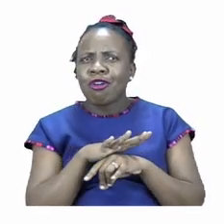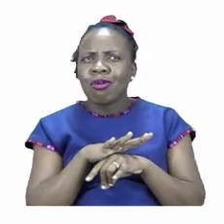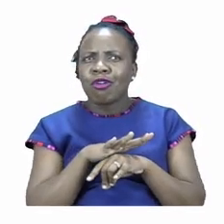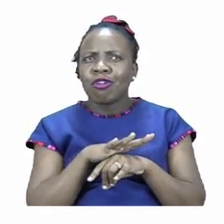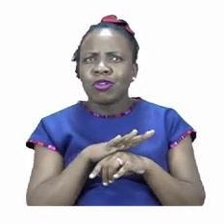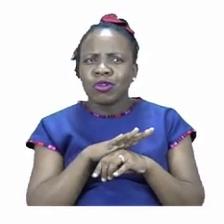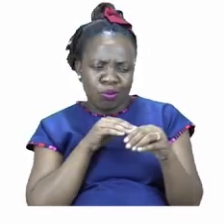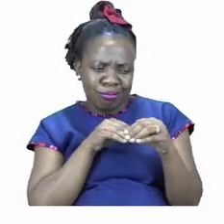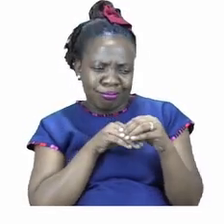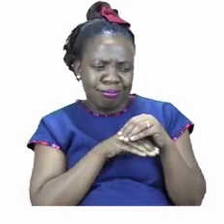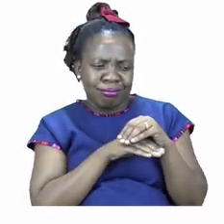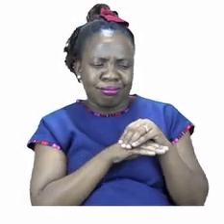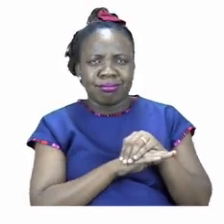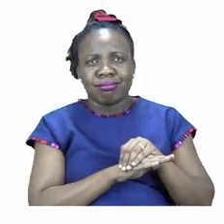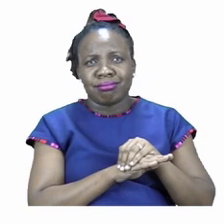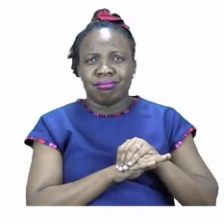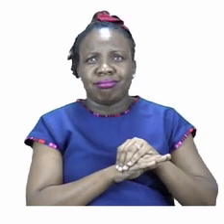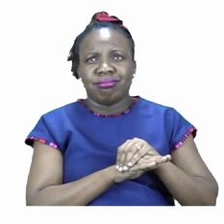call